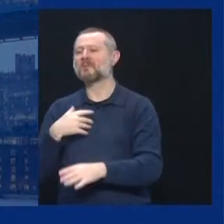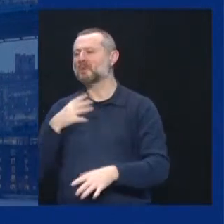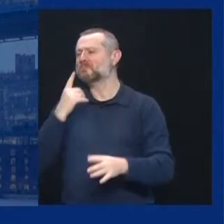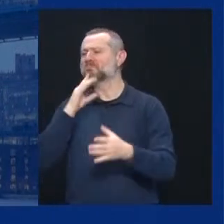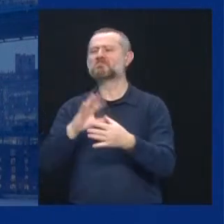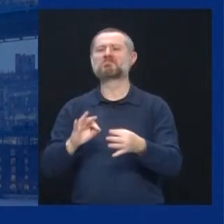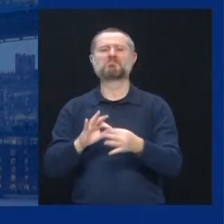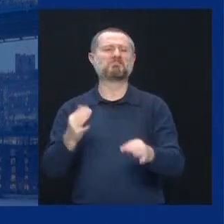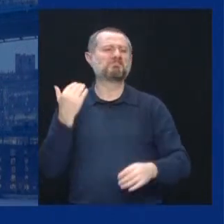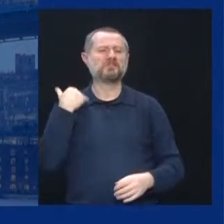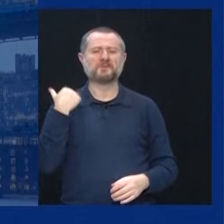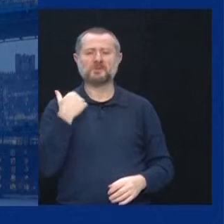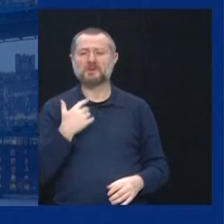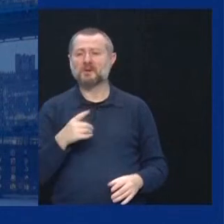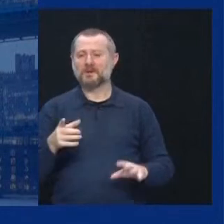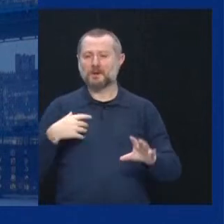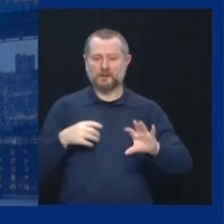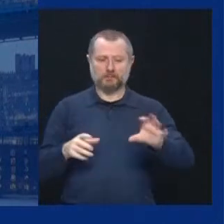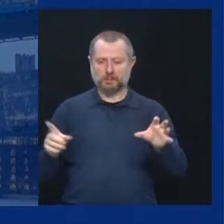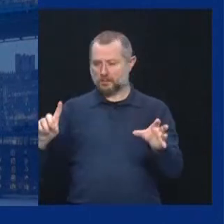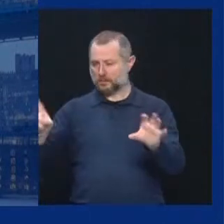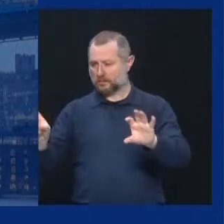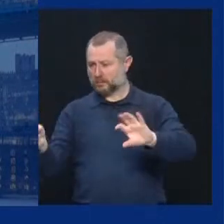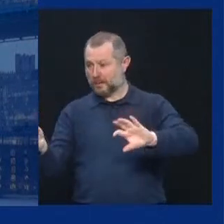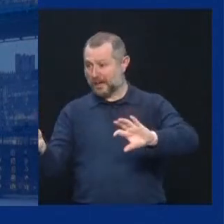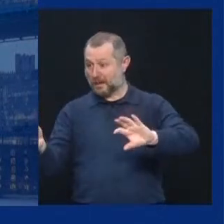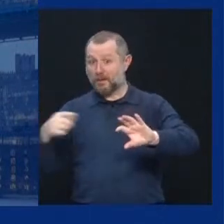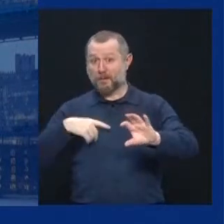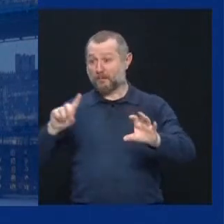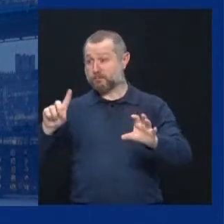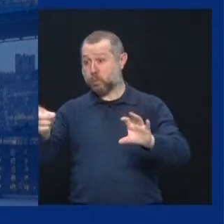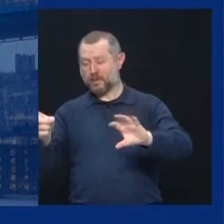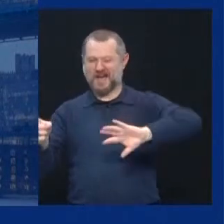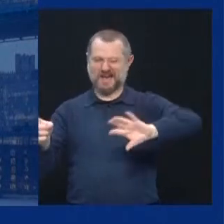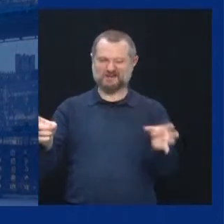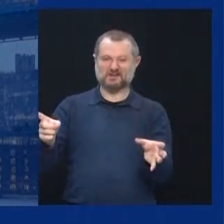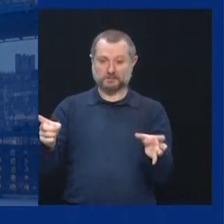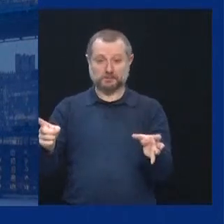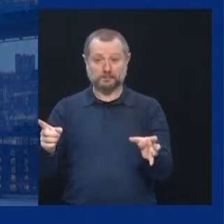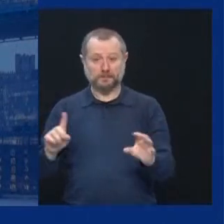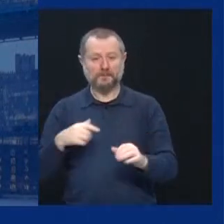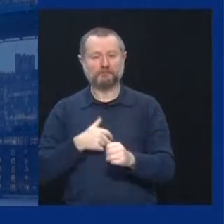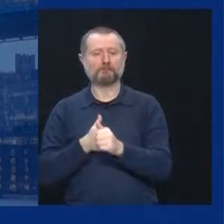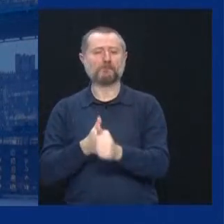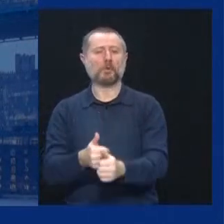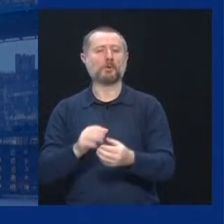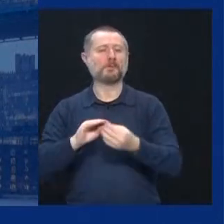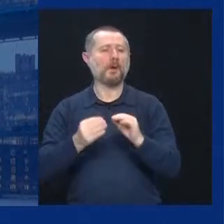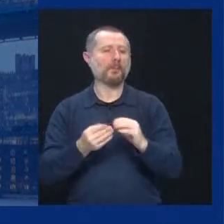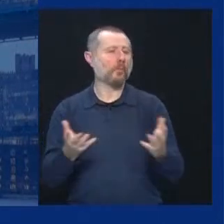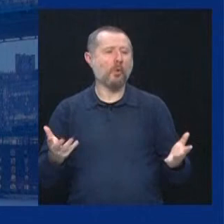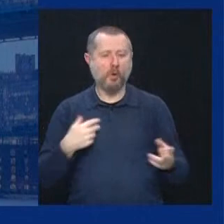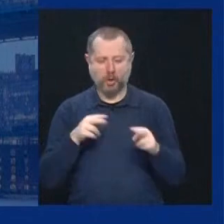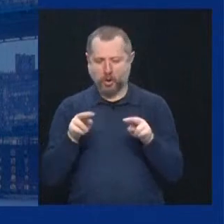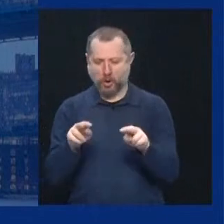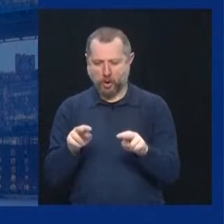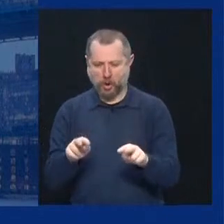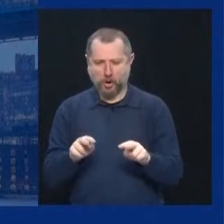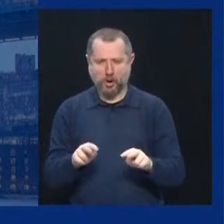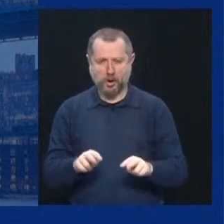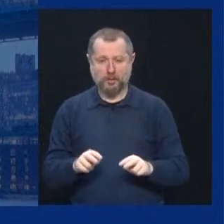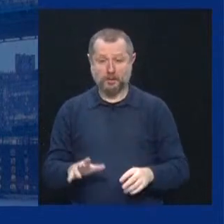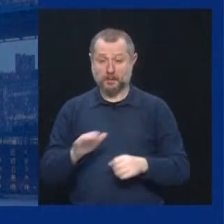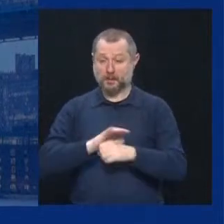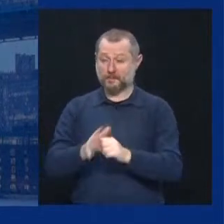a constant calibration by data, to what the virus is doing. Virus